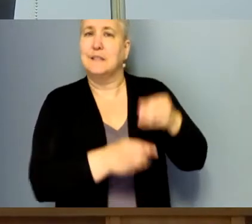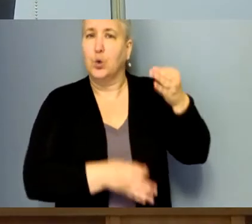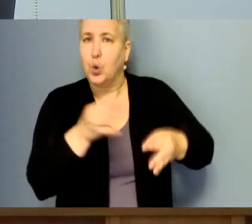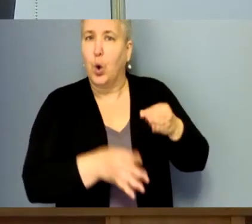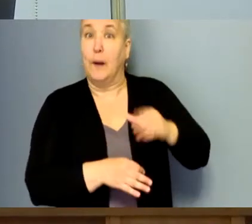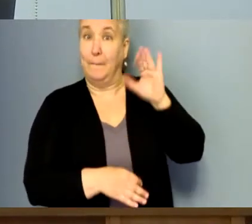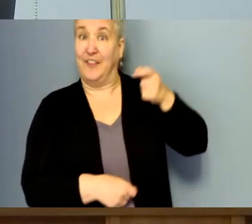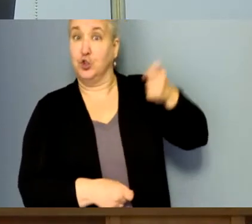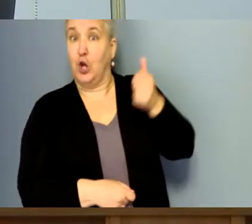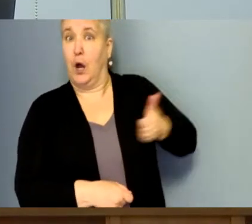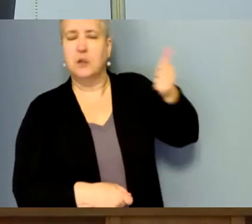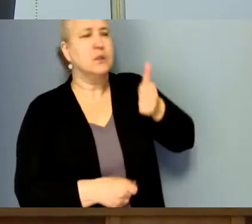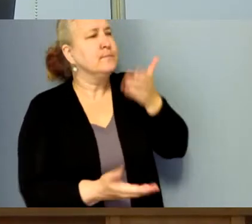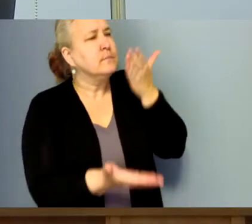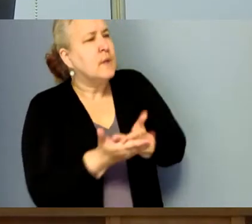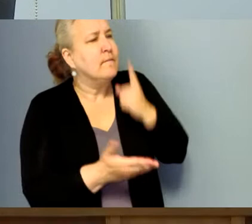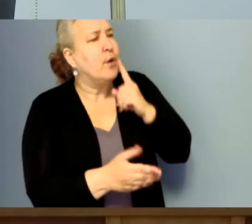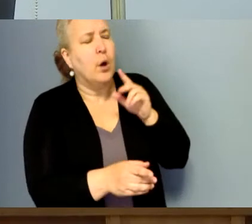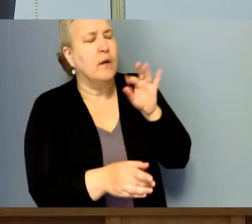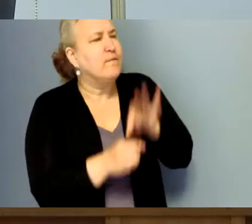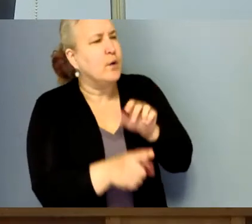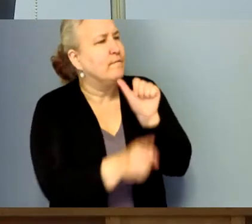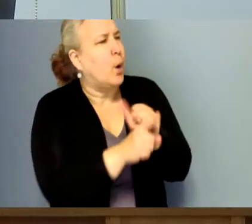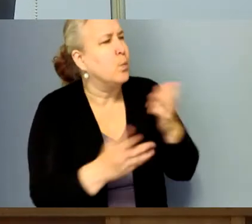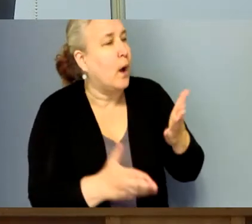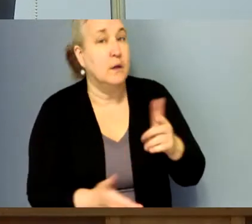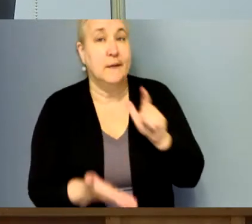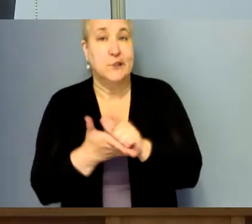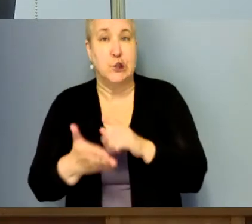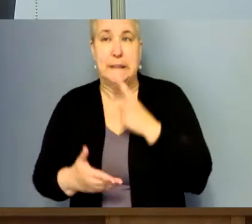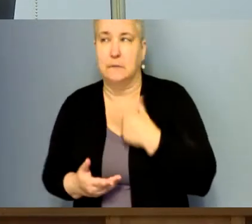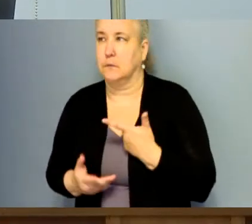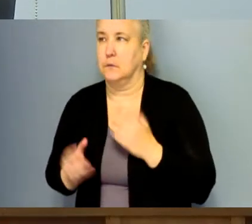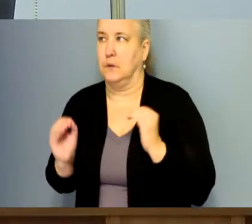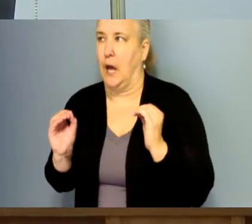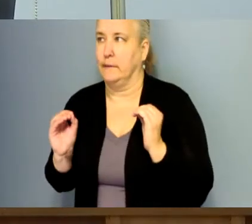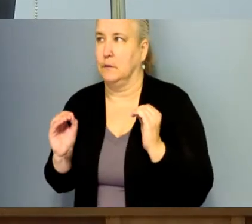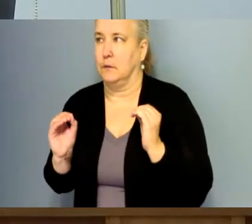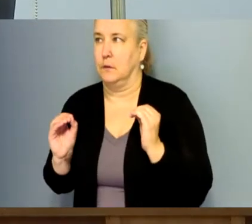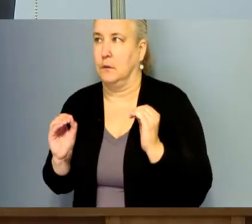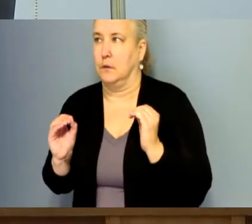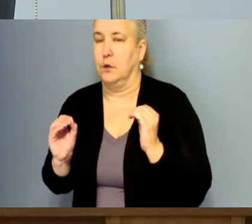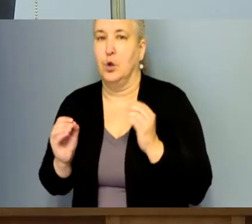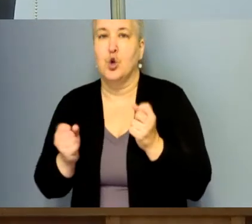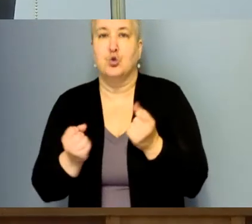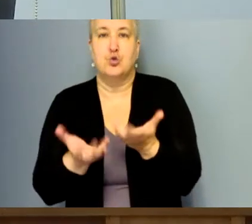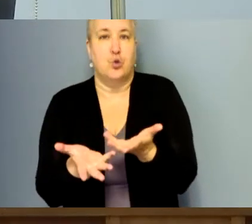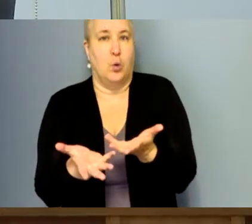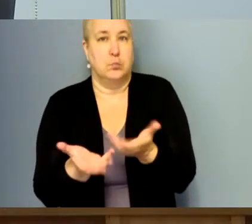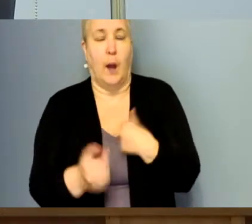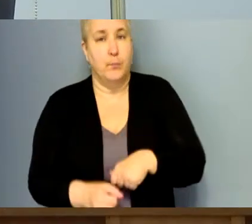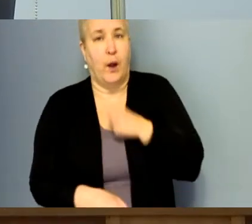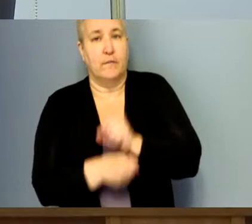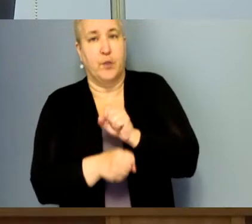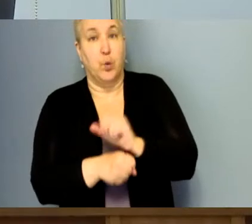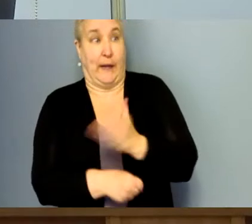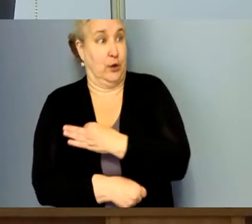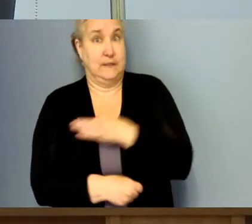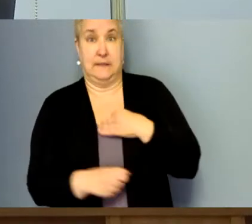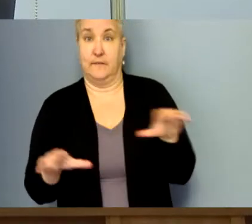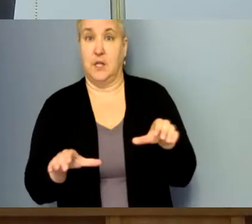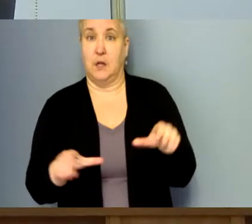the judge, what evidence do you have of voter fraud? And the attorney had to say none. So I'm proud of the work that our staff